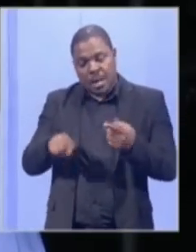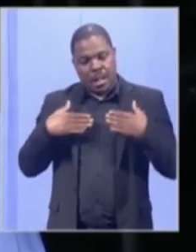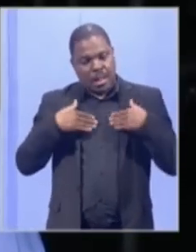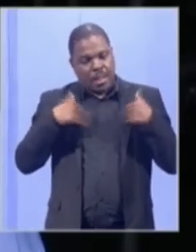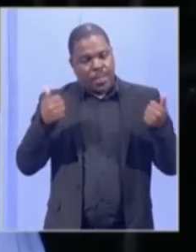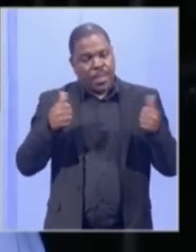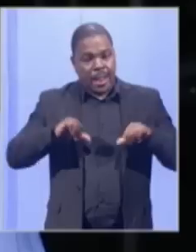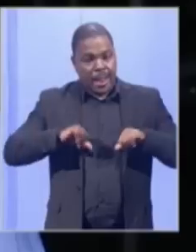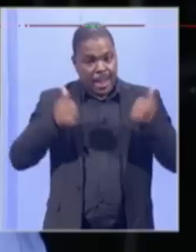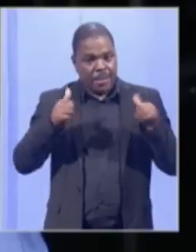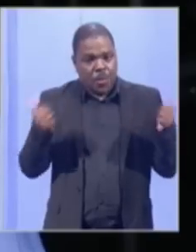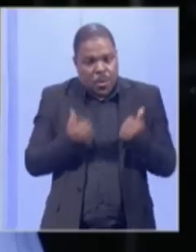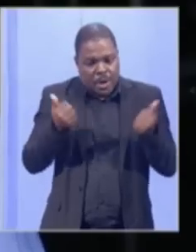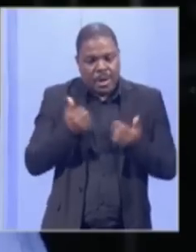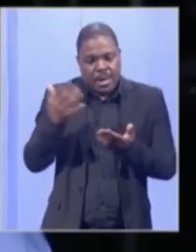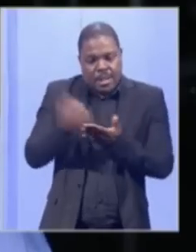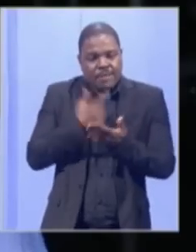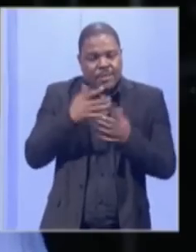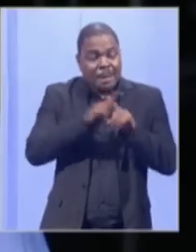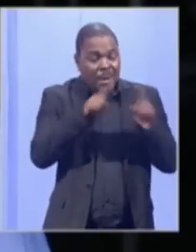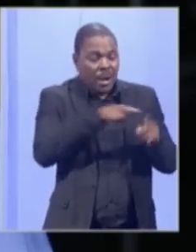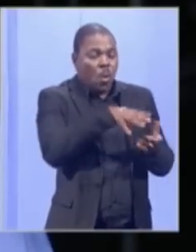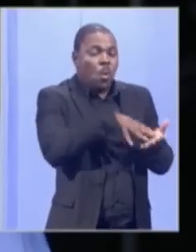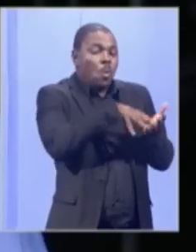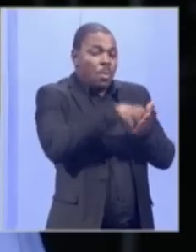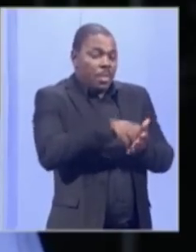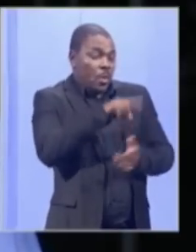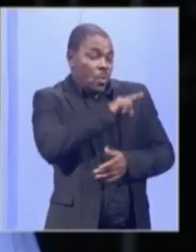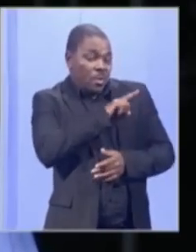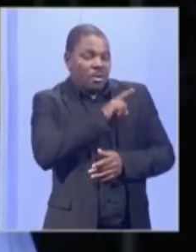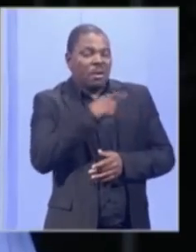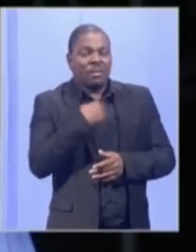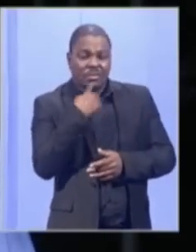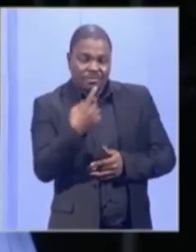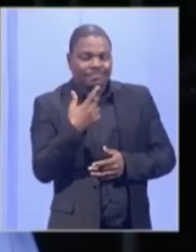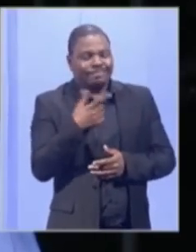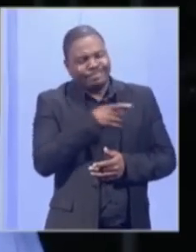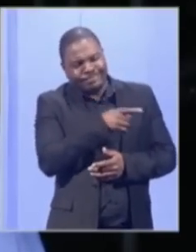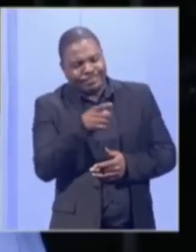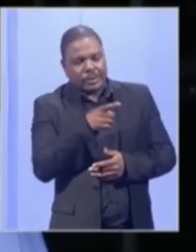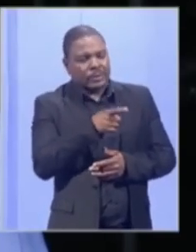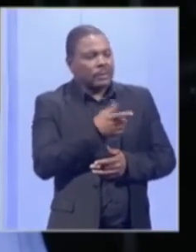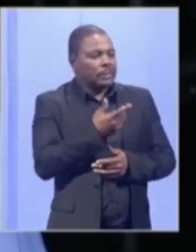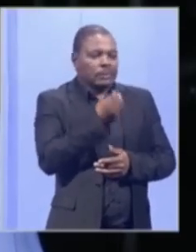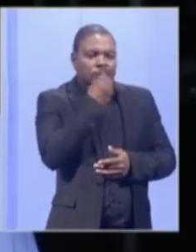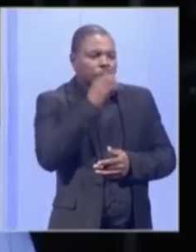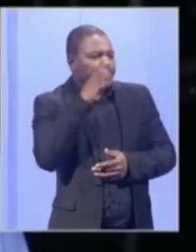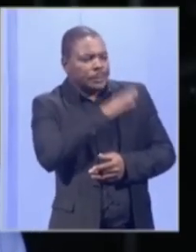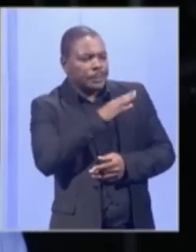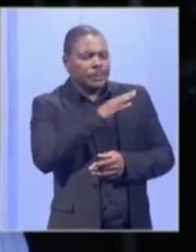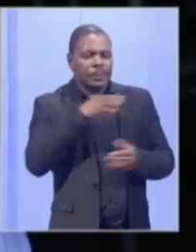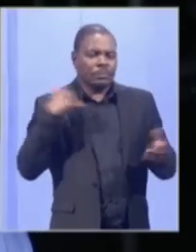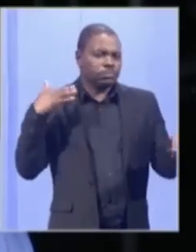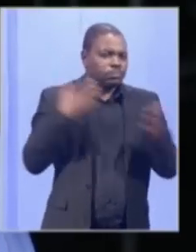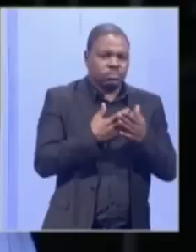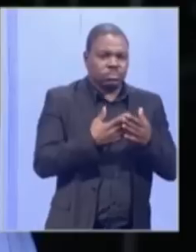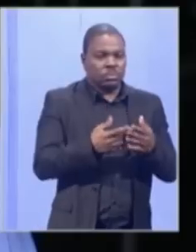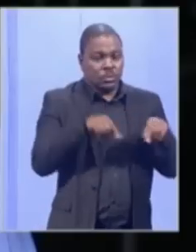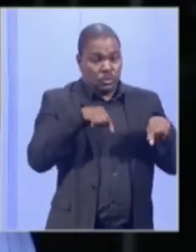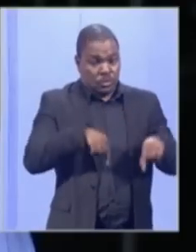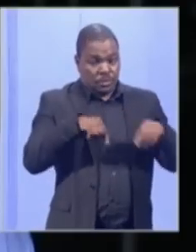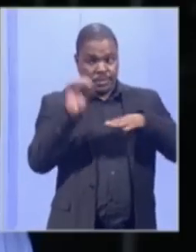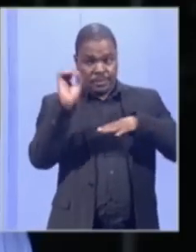ba tshela mme le fa gone boitekanelo jwa bone bo le bokoa ka ntlha ke setse ke tlhalositse gore bang ba bone go bona le fa gore ke lebaka ba sa kgone go fitlhela dijo mme na re go sa le gale mo thapeng